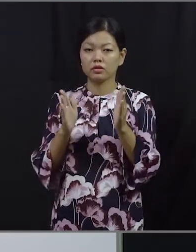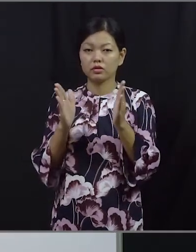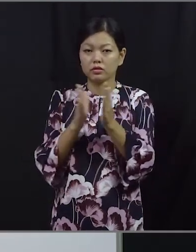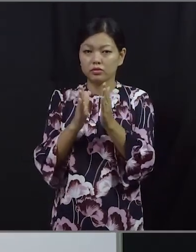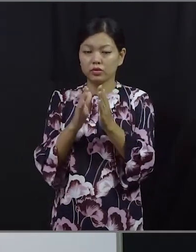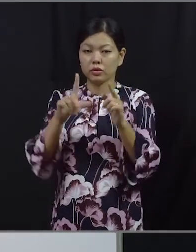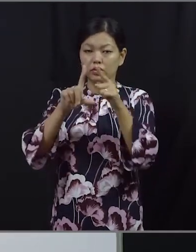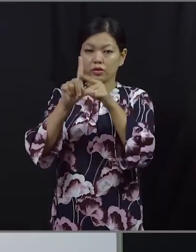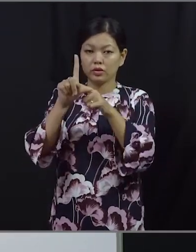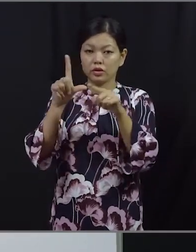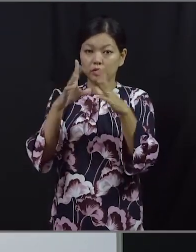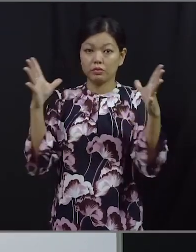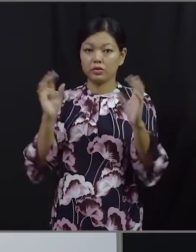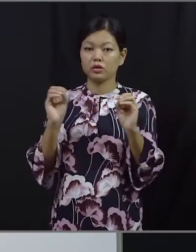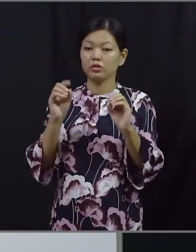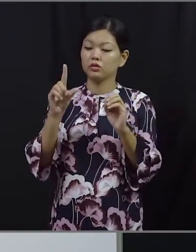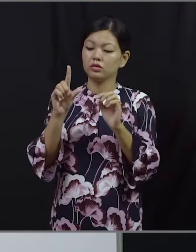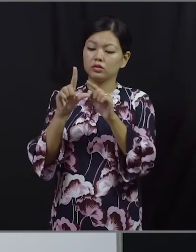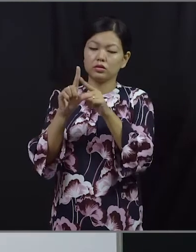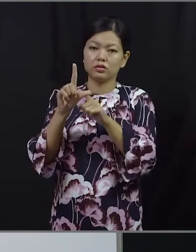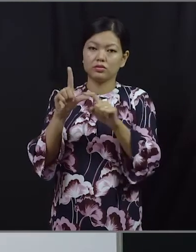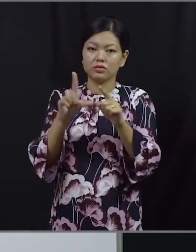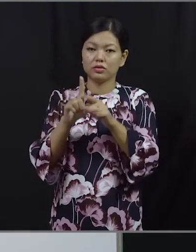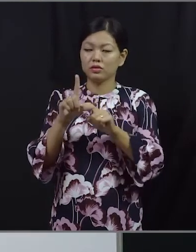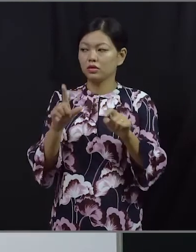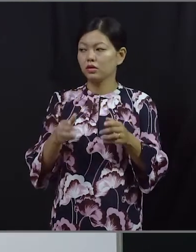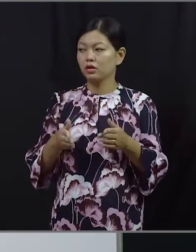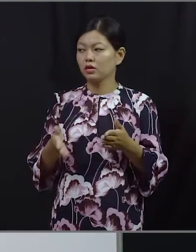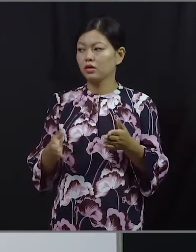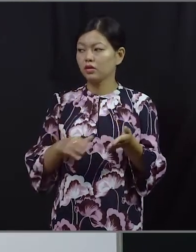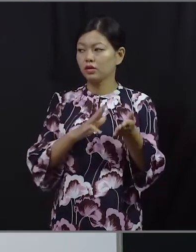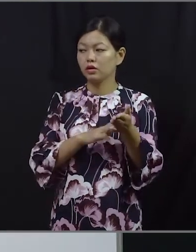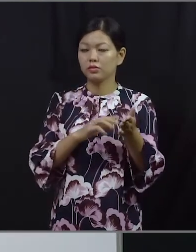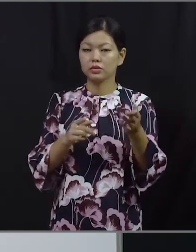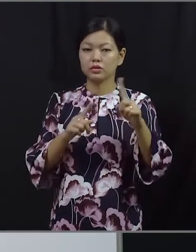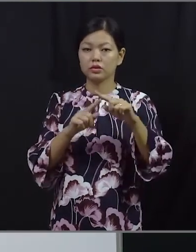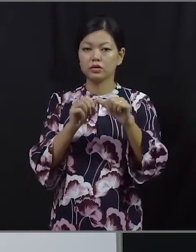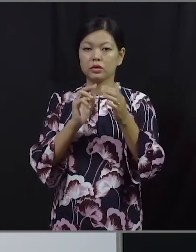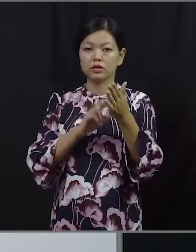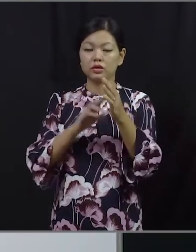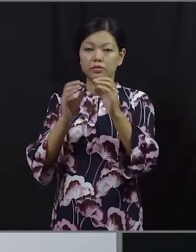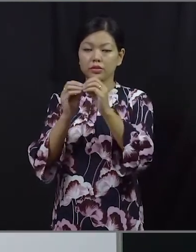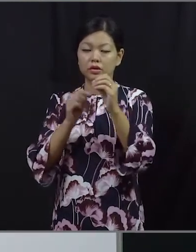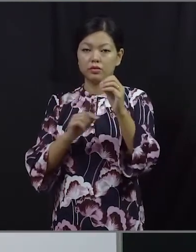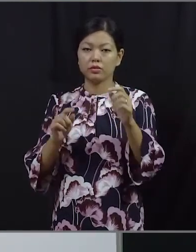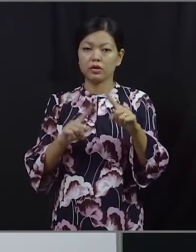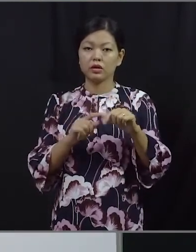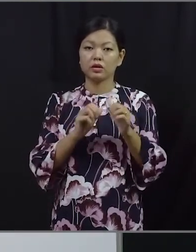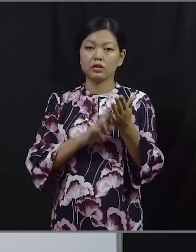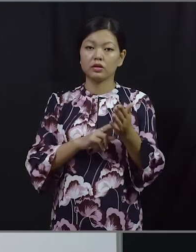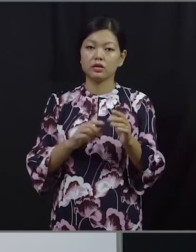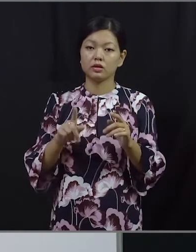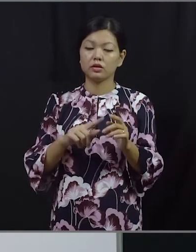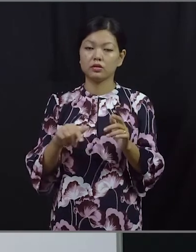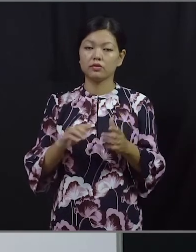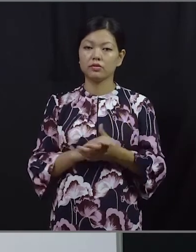write m equal to tan beta divided by what? Tan alpha. Okay. Now we will